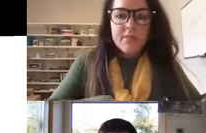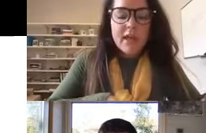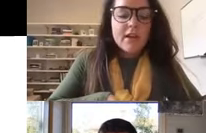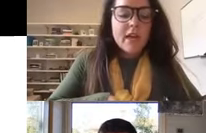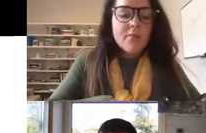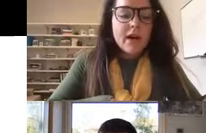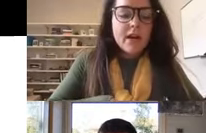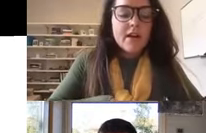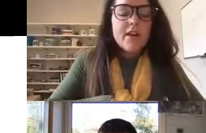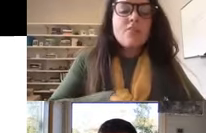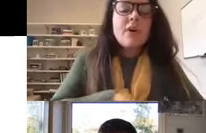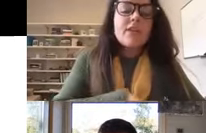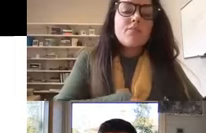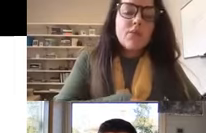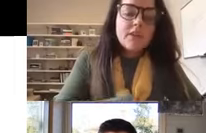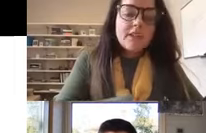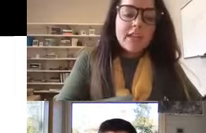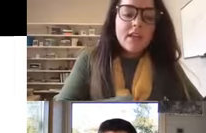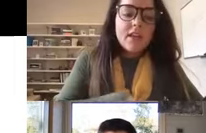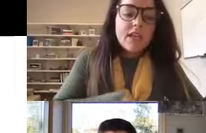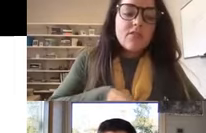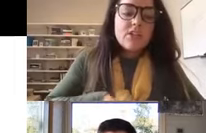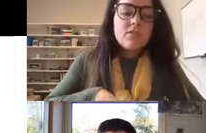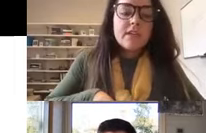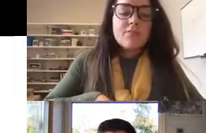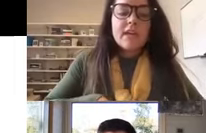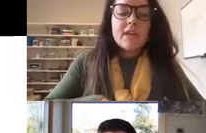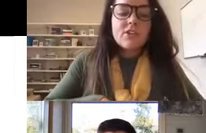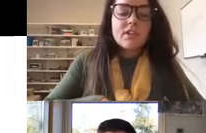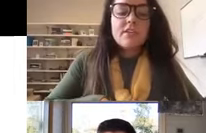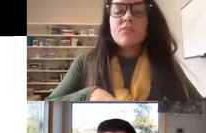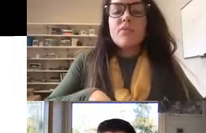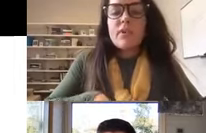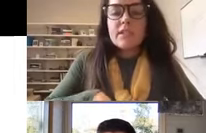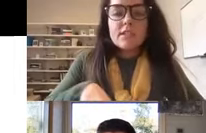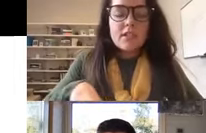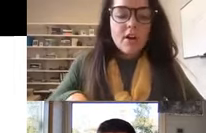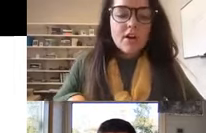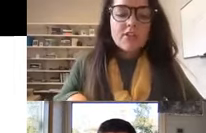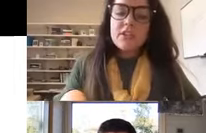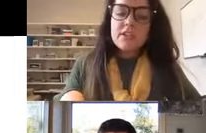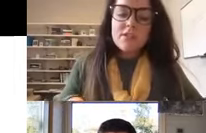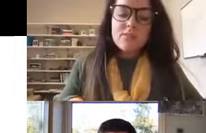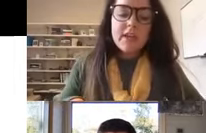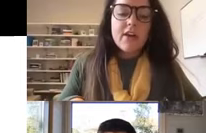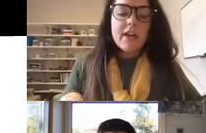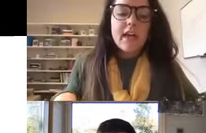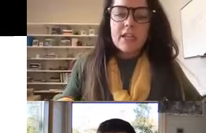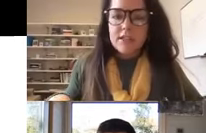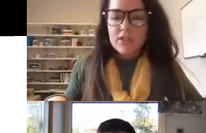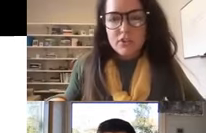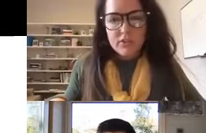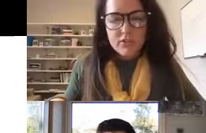colonialism, and on empire. But importantly, individual implications point to larger disciplinary